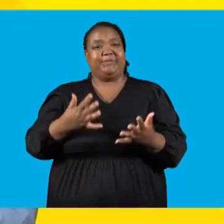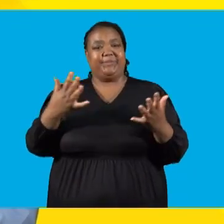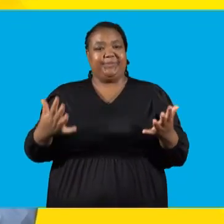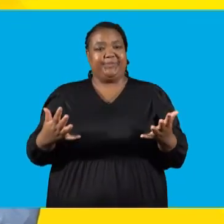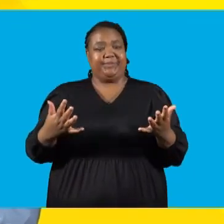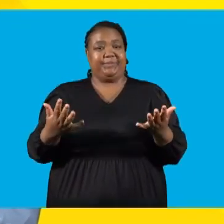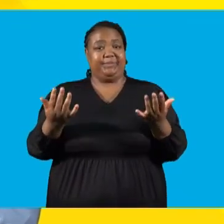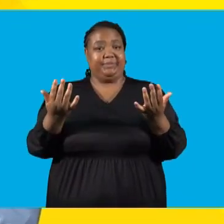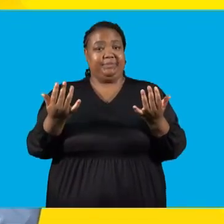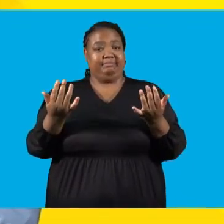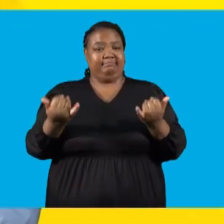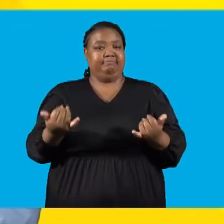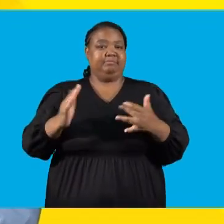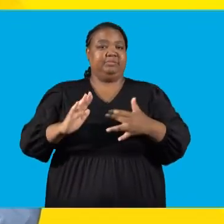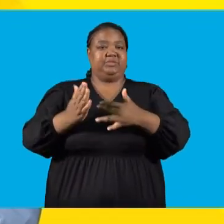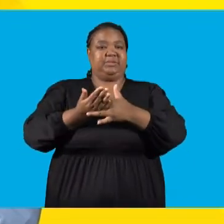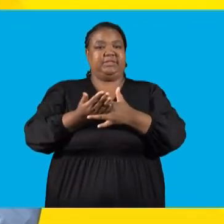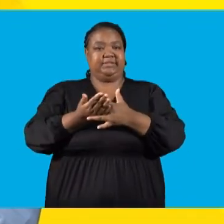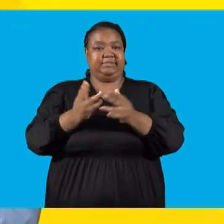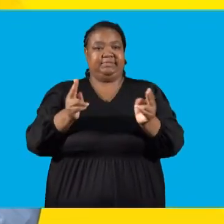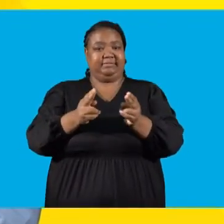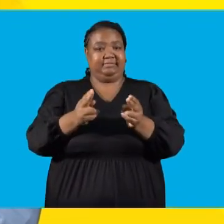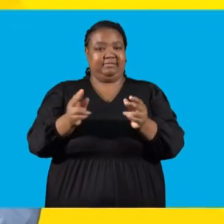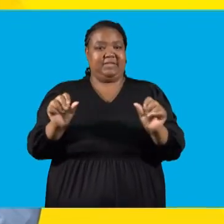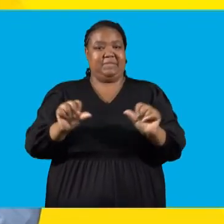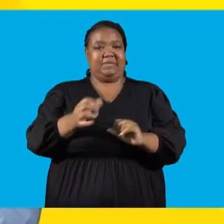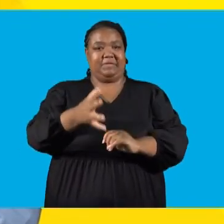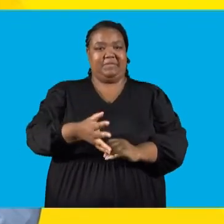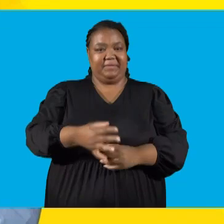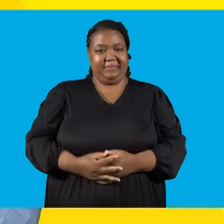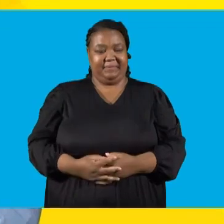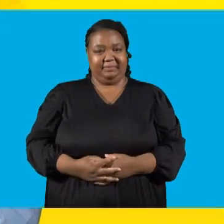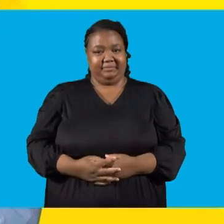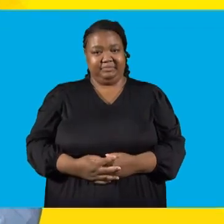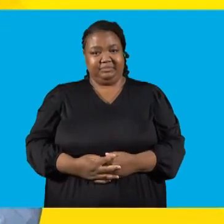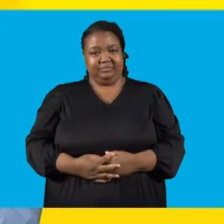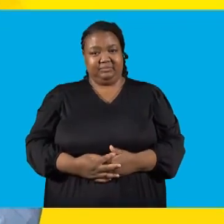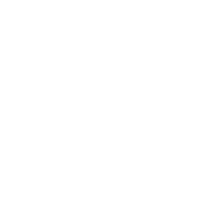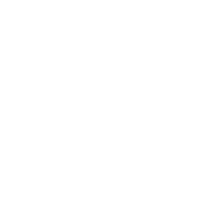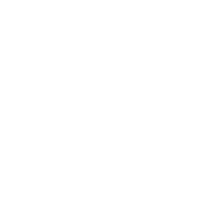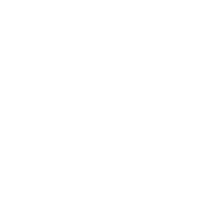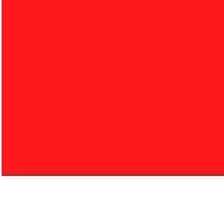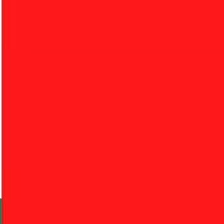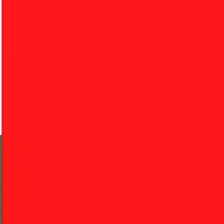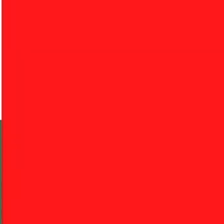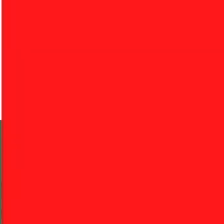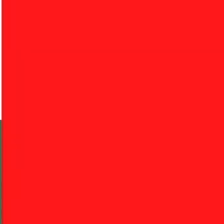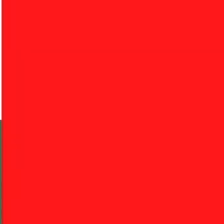Thank you very much. Let us go for a short ad break. We'll be right back.